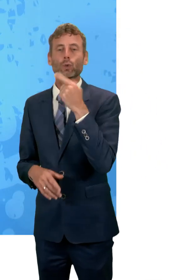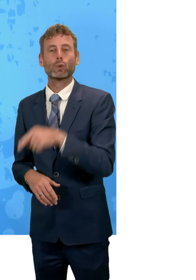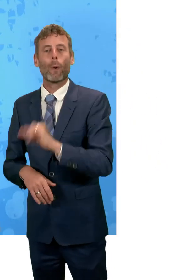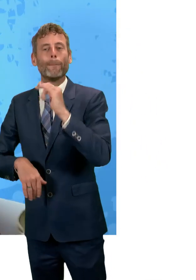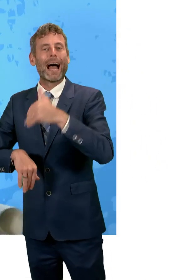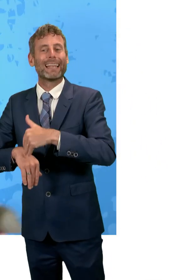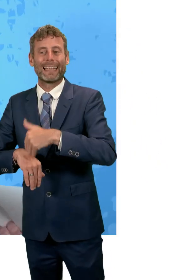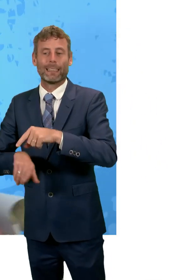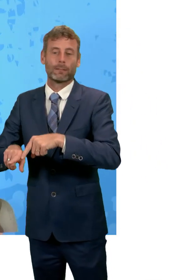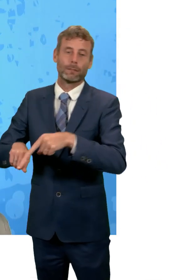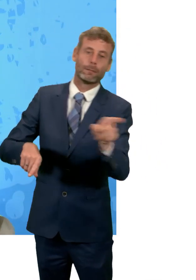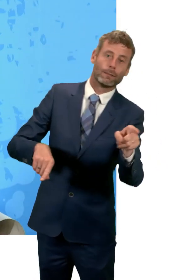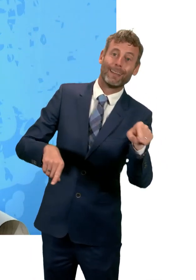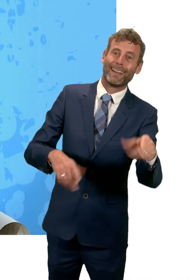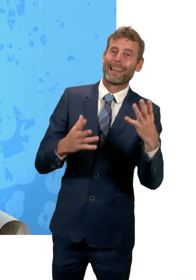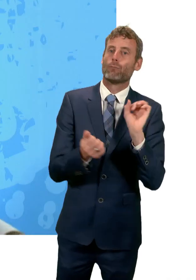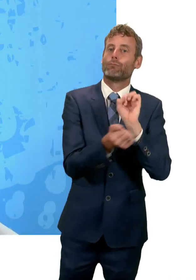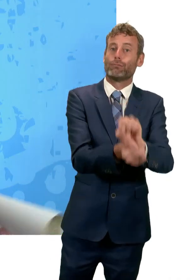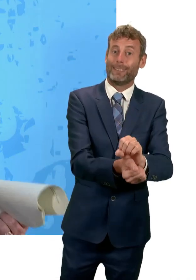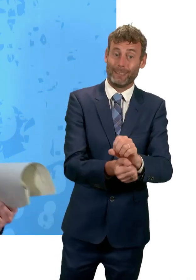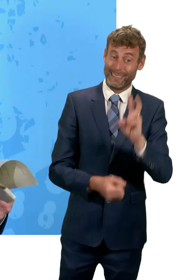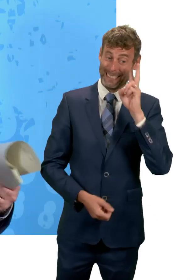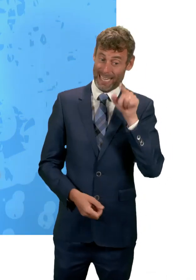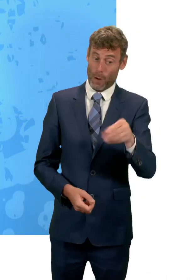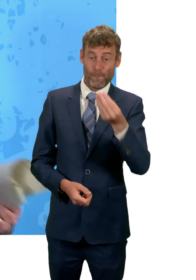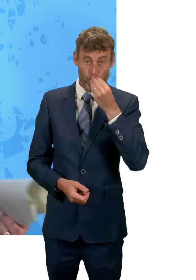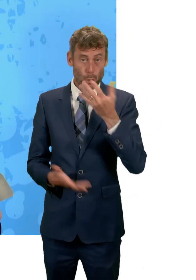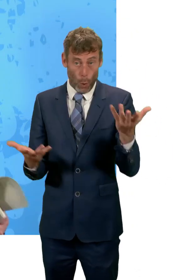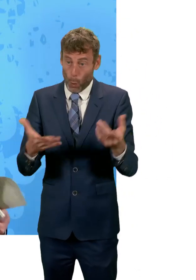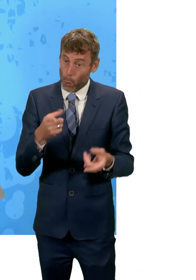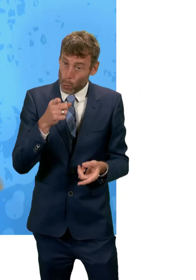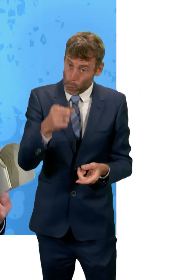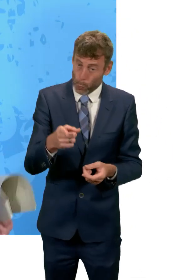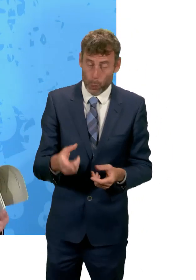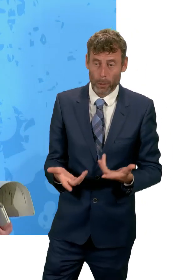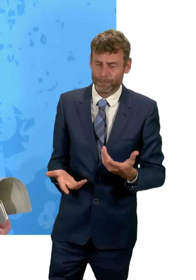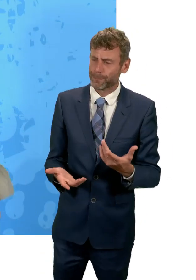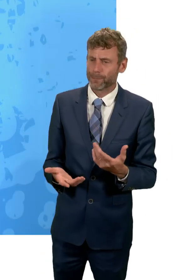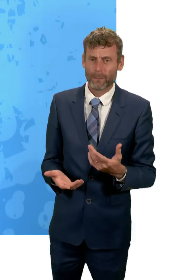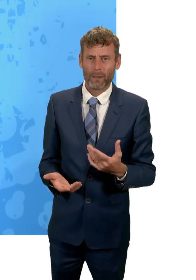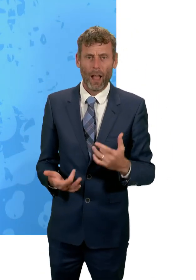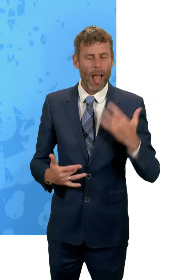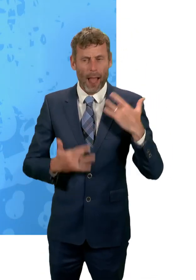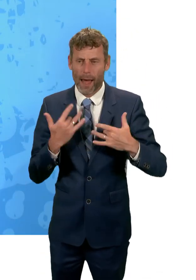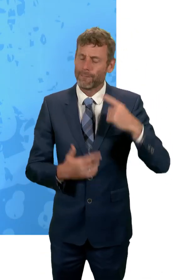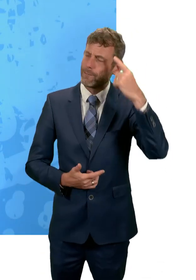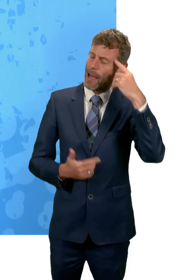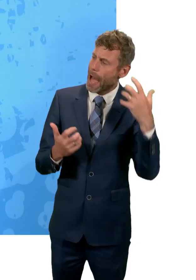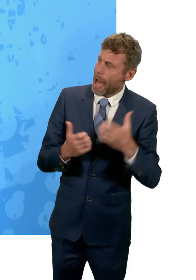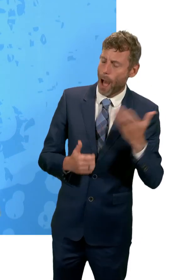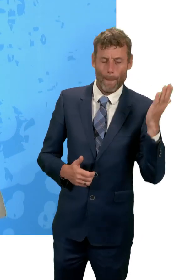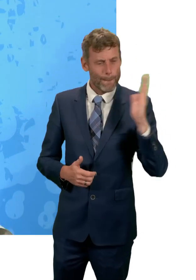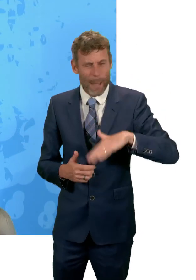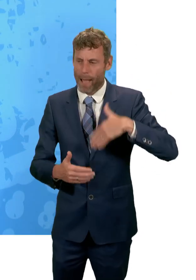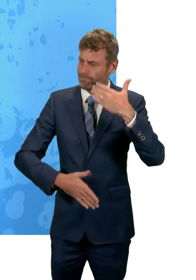that have been expelled 12 times and stuff like that. And food's an amazing tool to sort of bring people together. It's one of the things, regardless of your background,